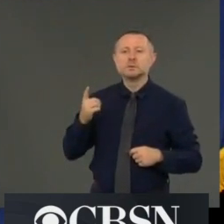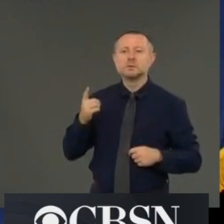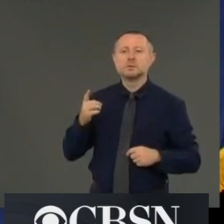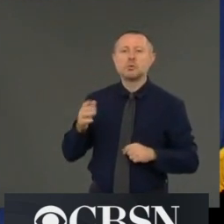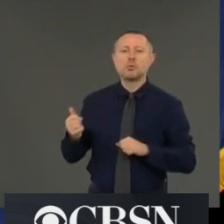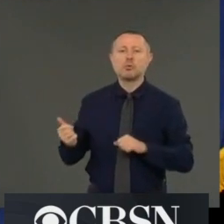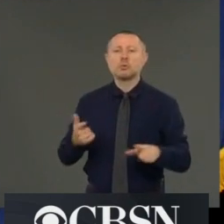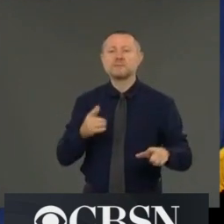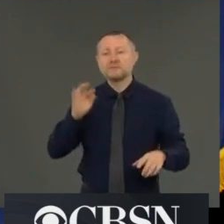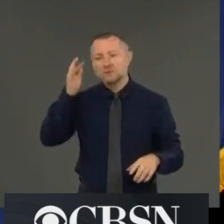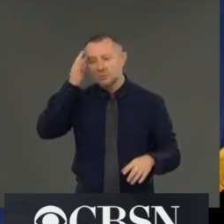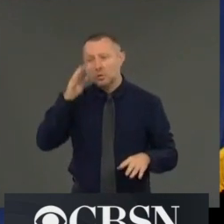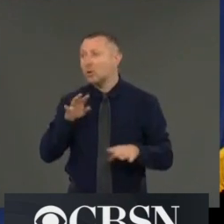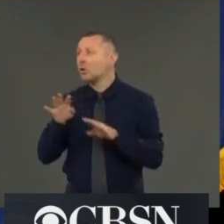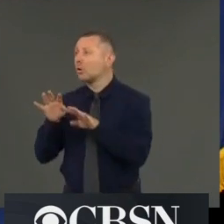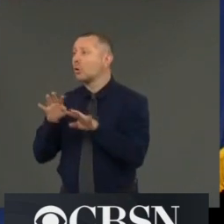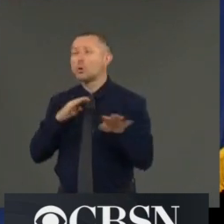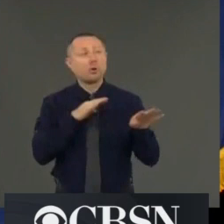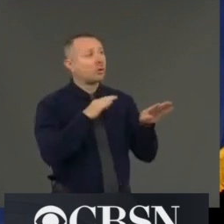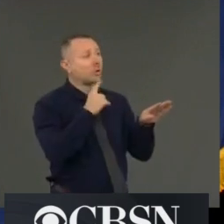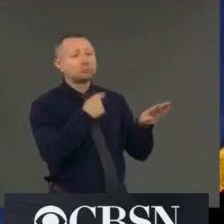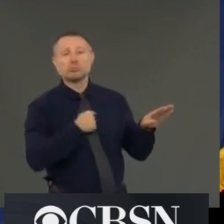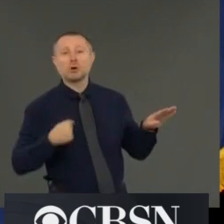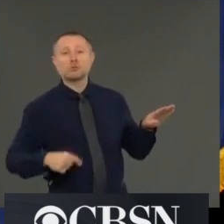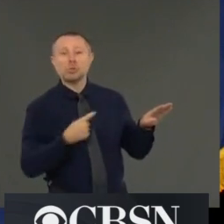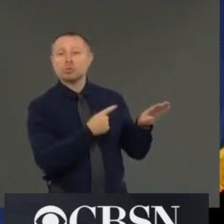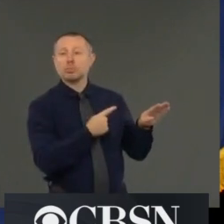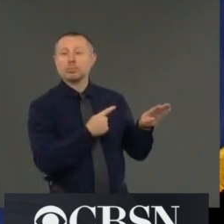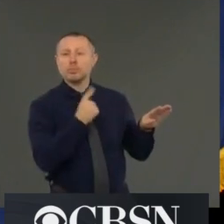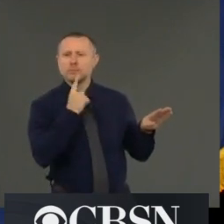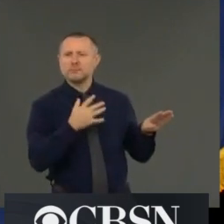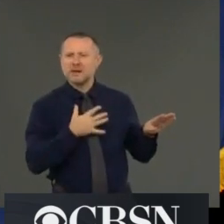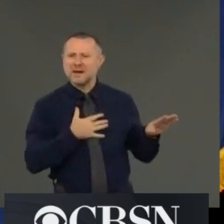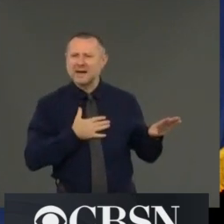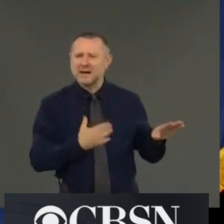China. They have admitted that.